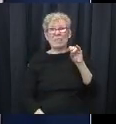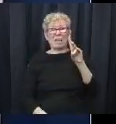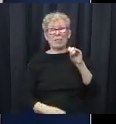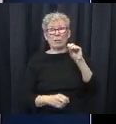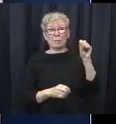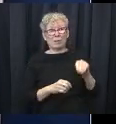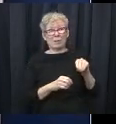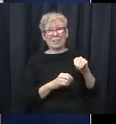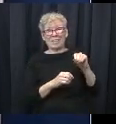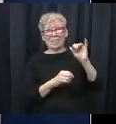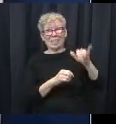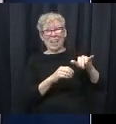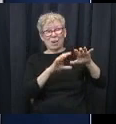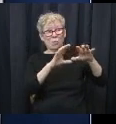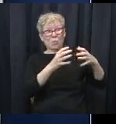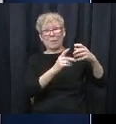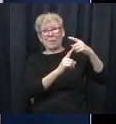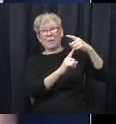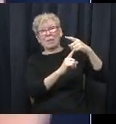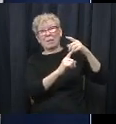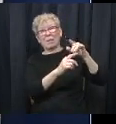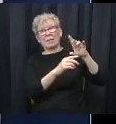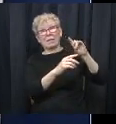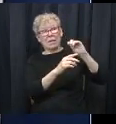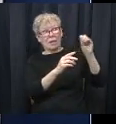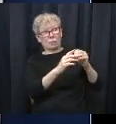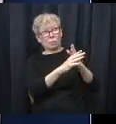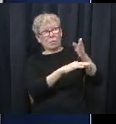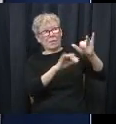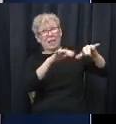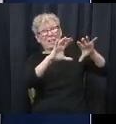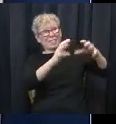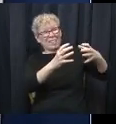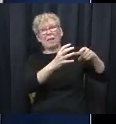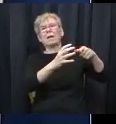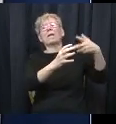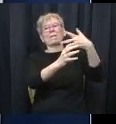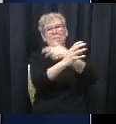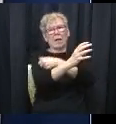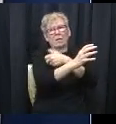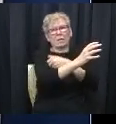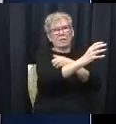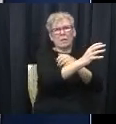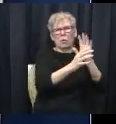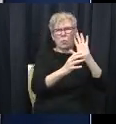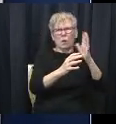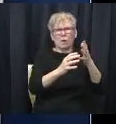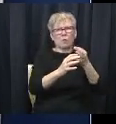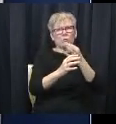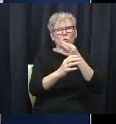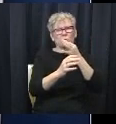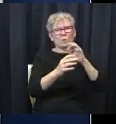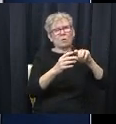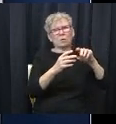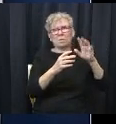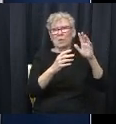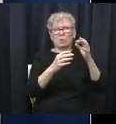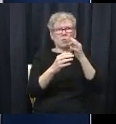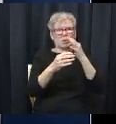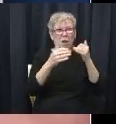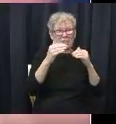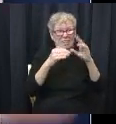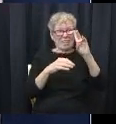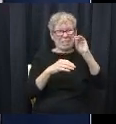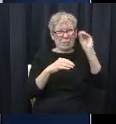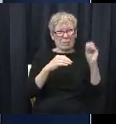to be in the next few weeks to achieve that goal. Further, there will likely be one additional update to the Dial in the next couple of months